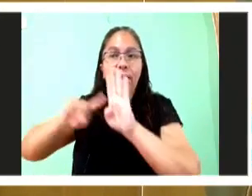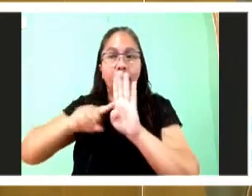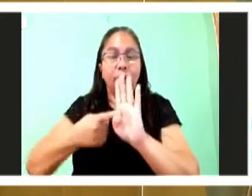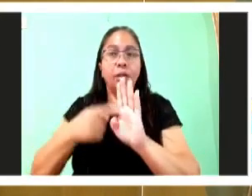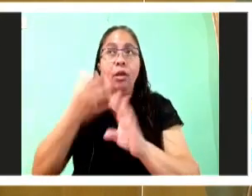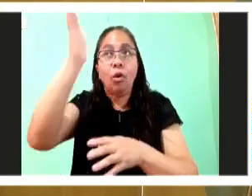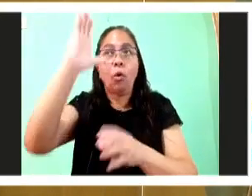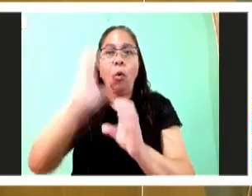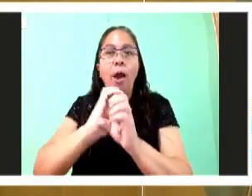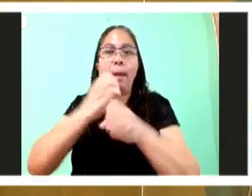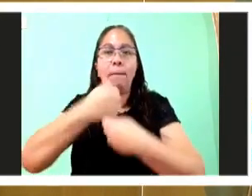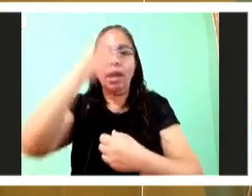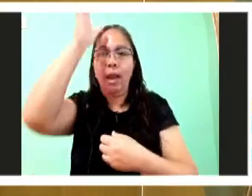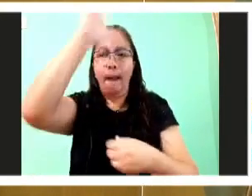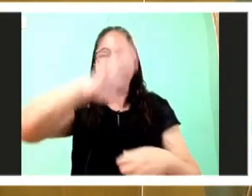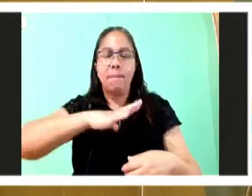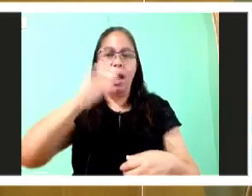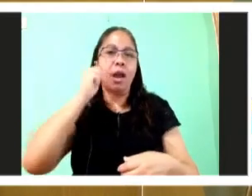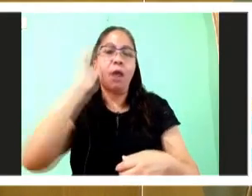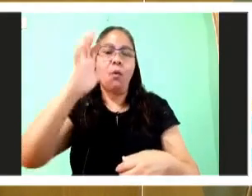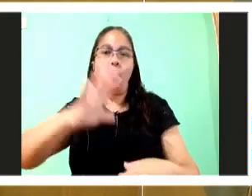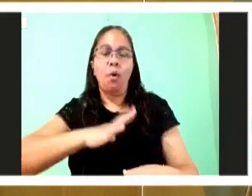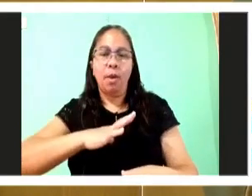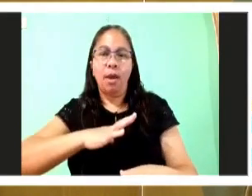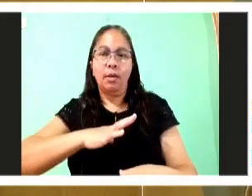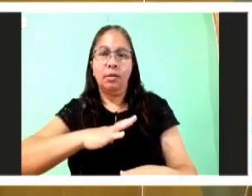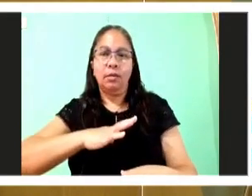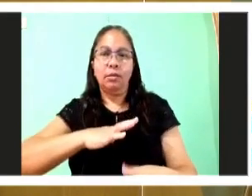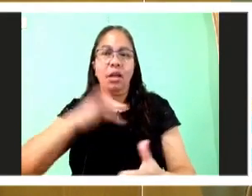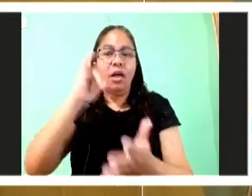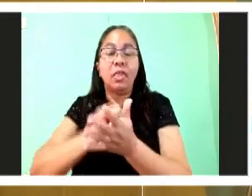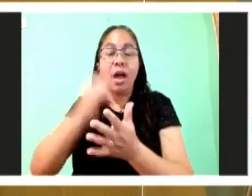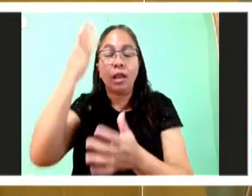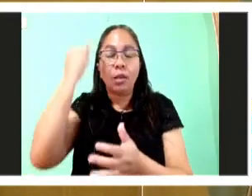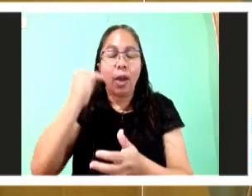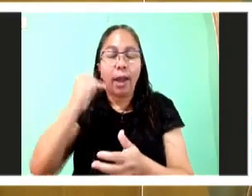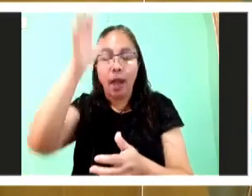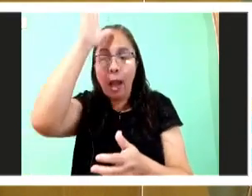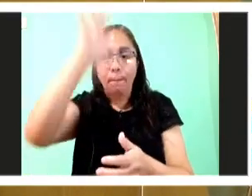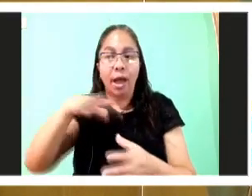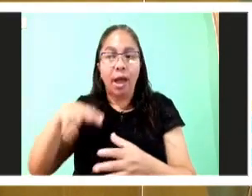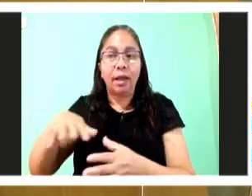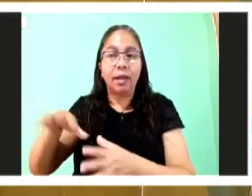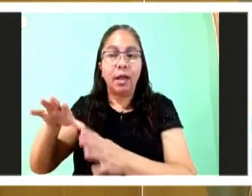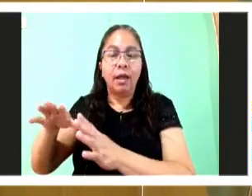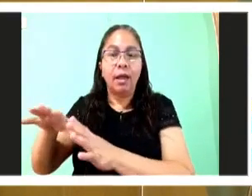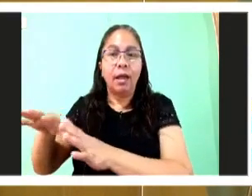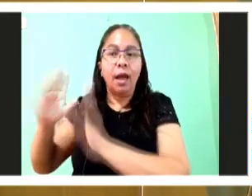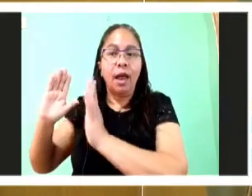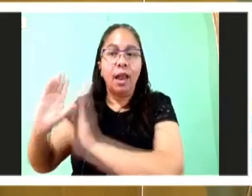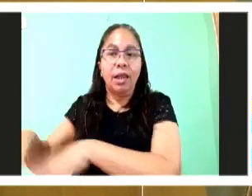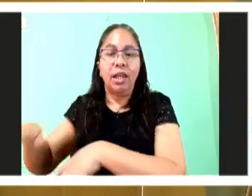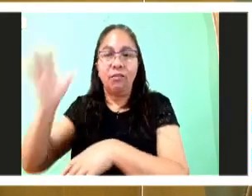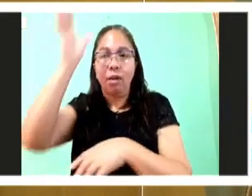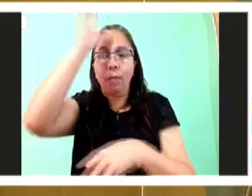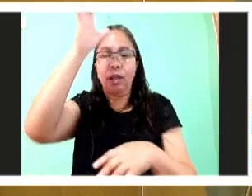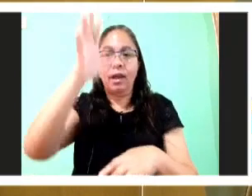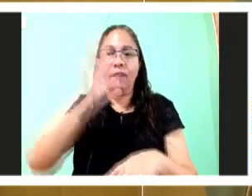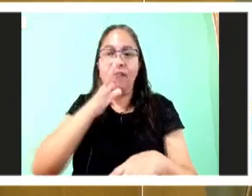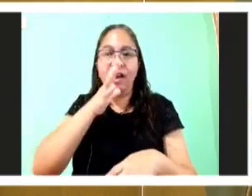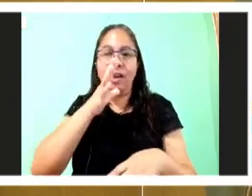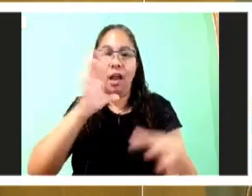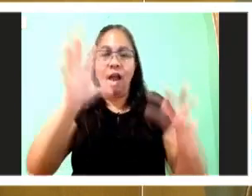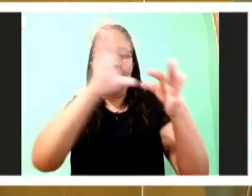them male and female. This is why a man must leave father and mother, and the